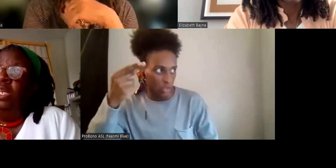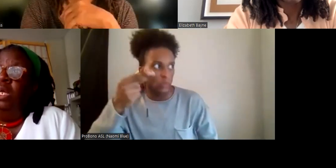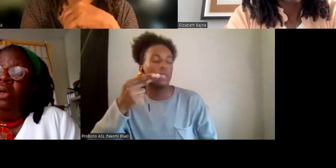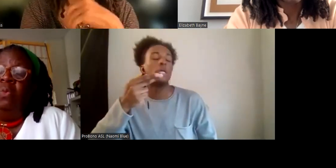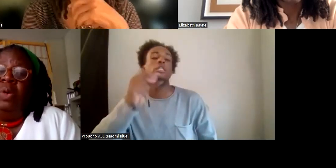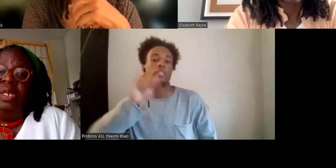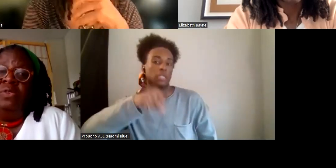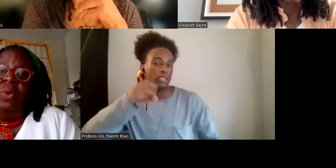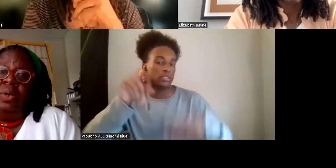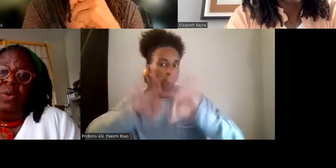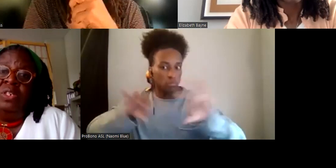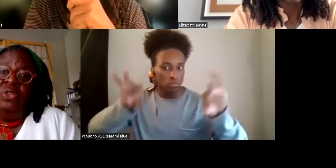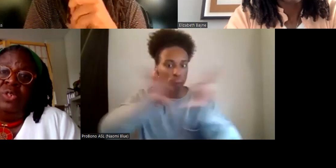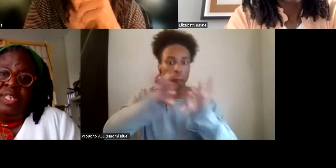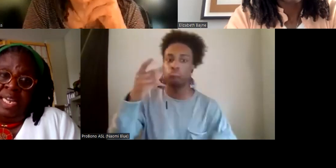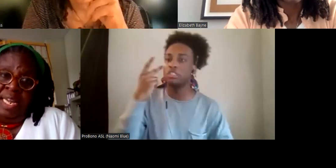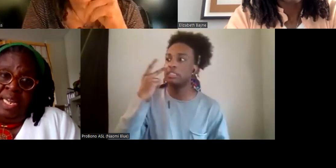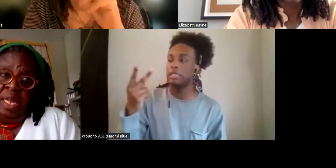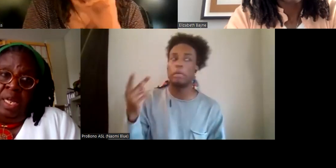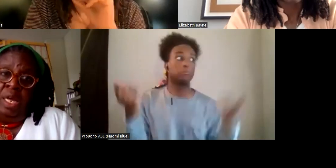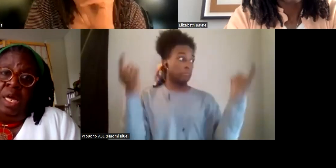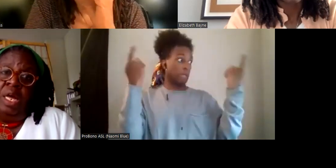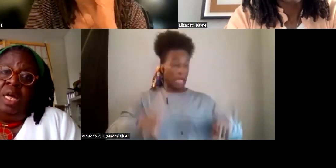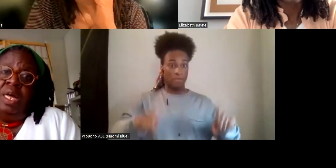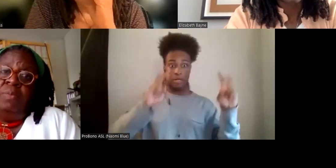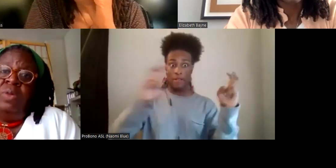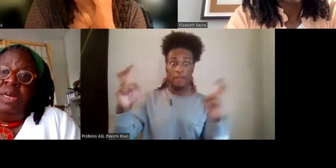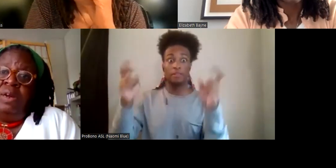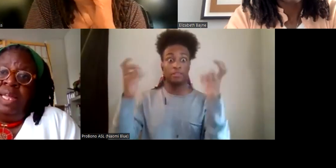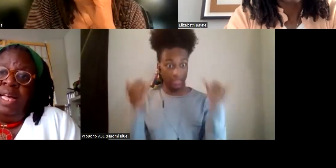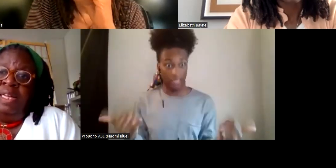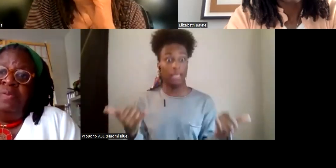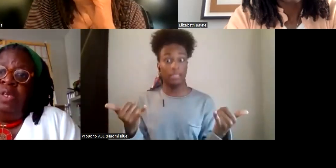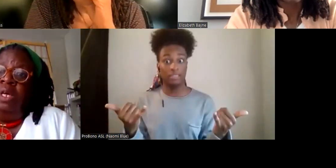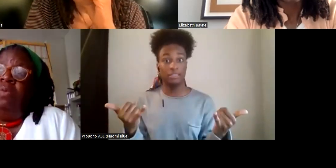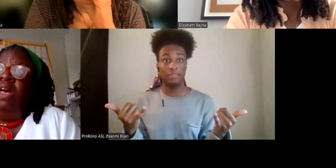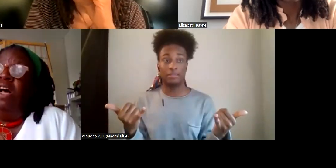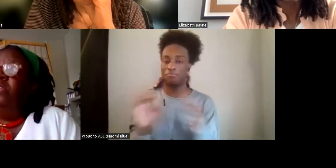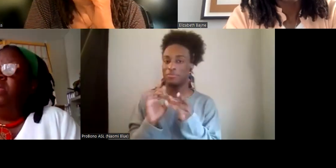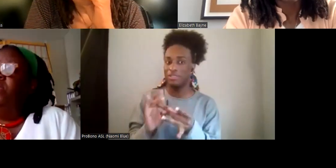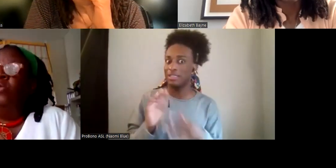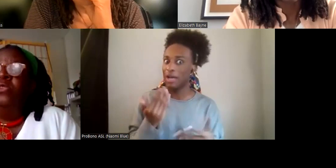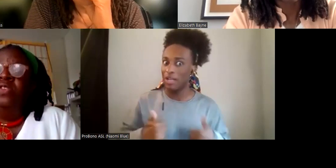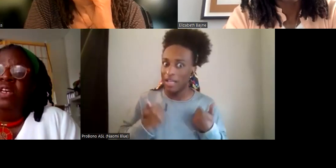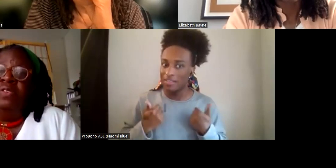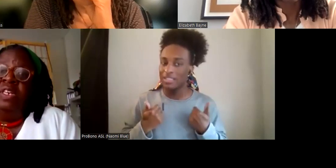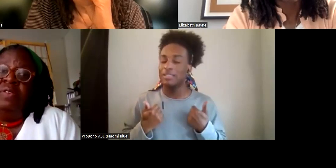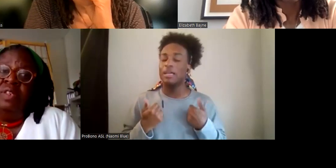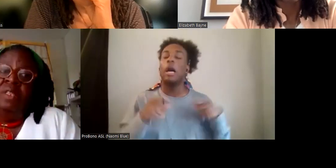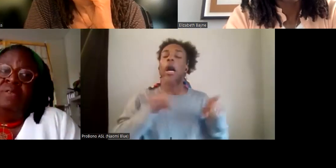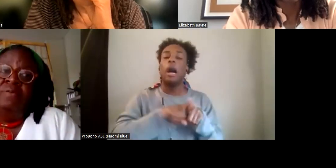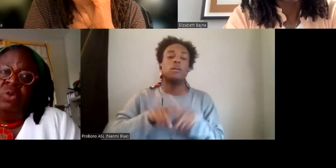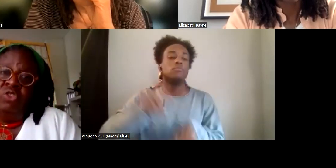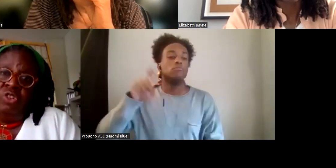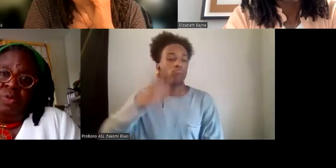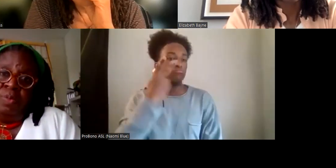to see what is going on today with our lives, we also need to see